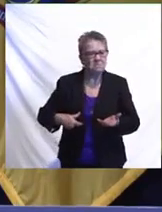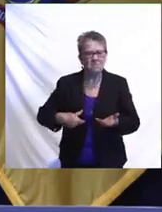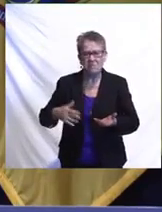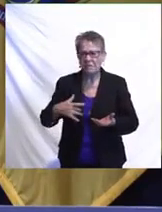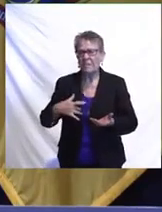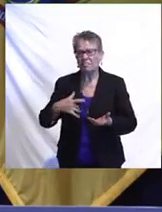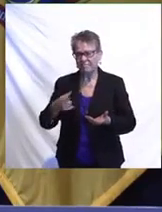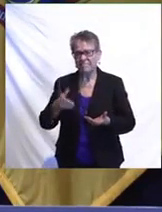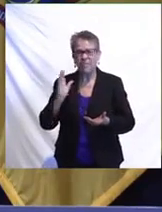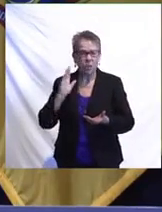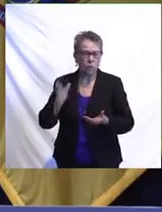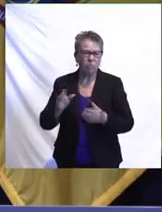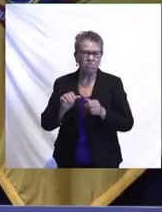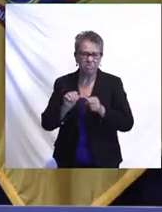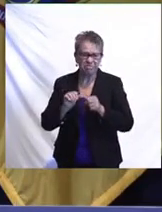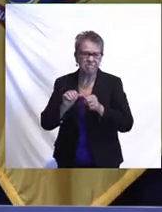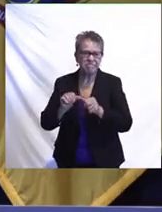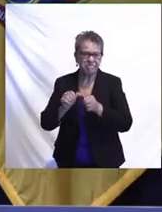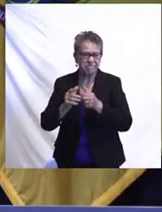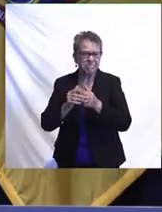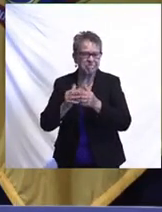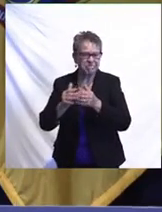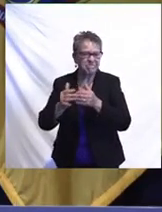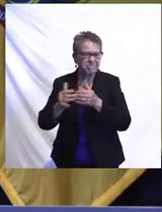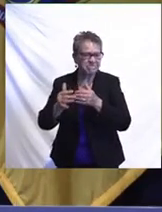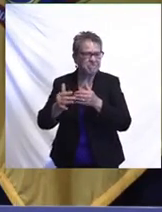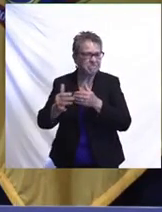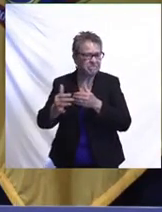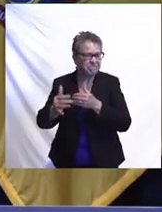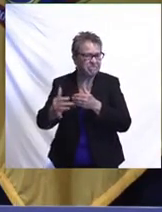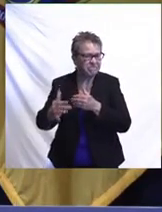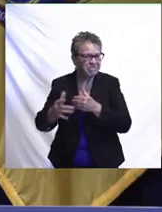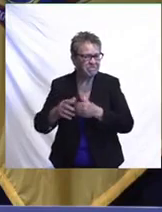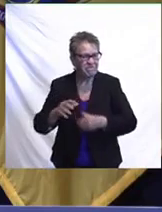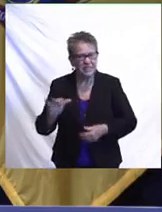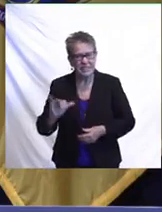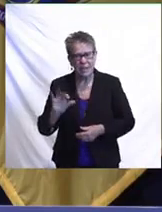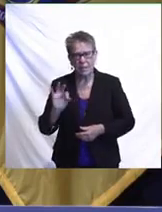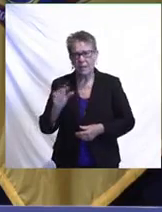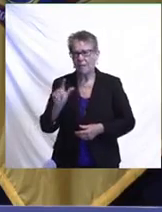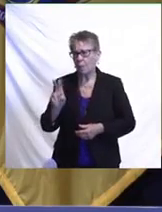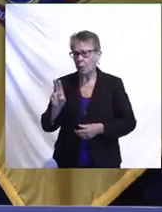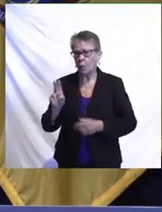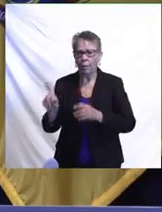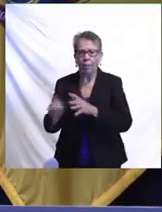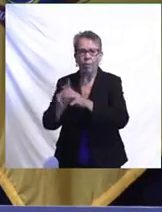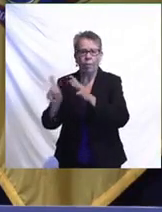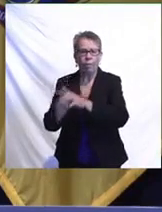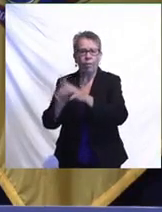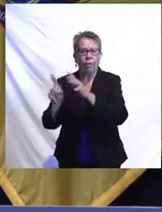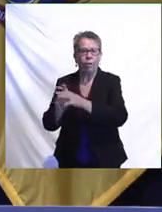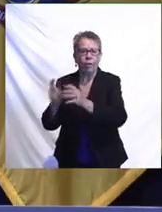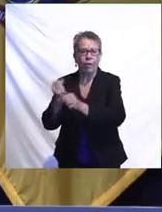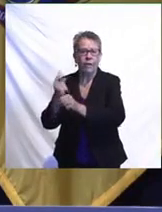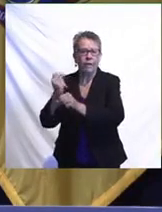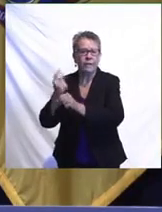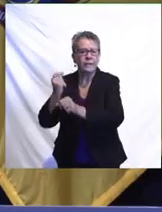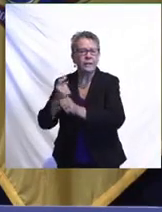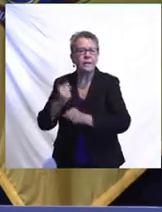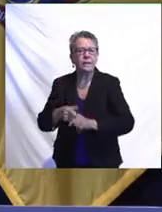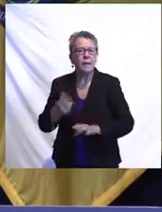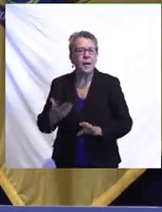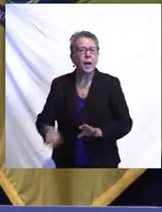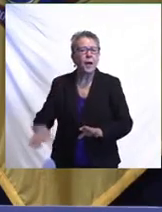is it's going to be some version of the flu. I remember Ed Lifshitz said, Judy, this goes back to